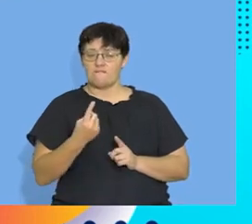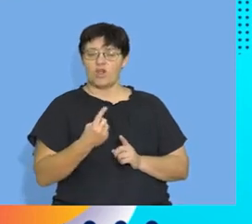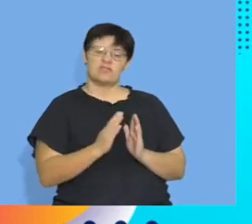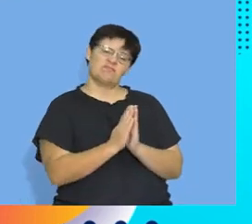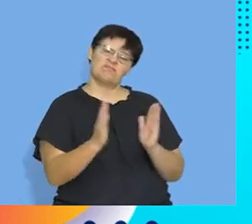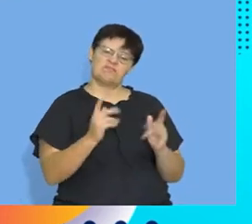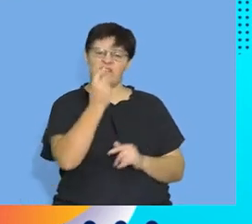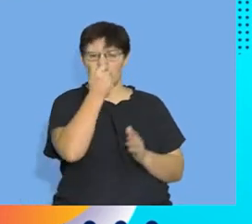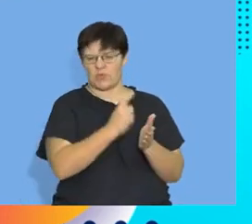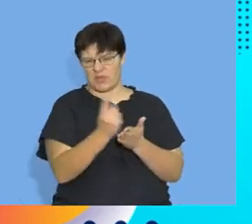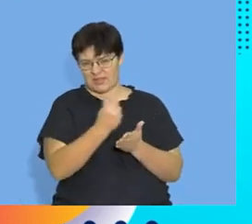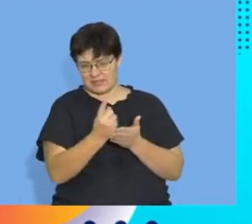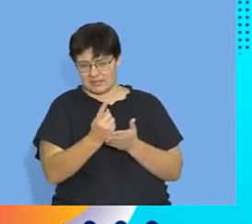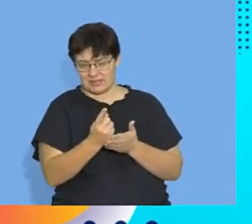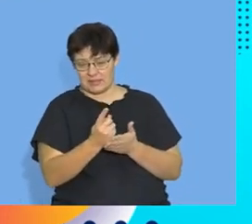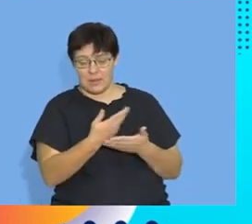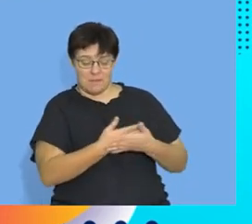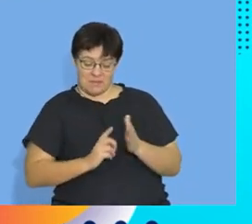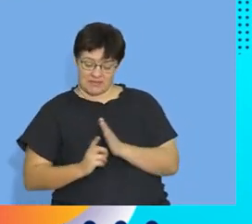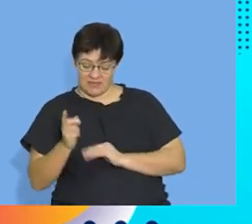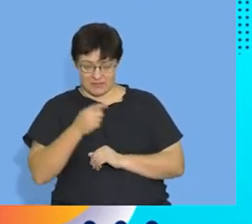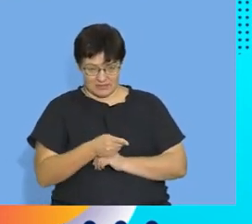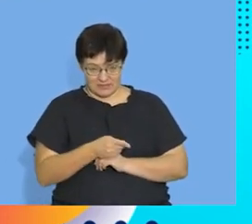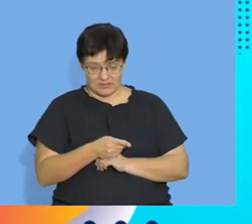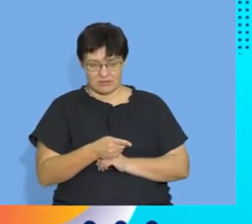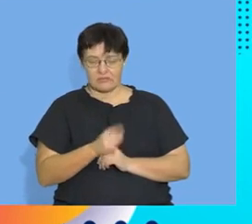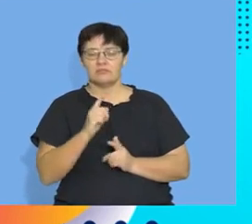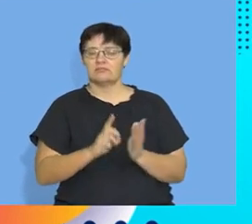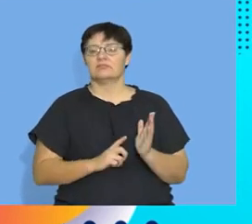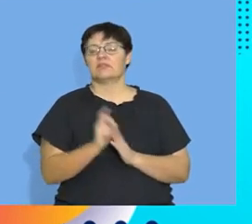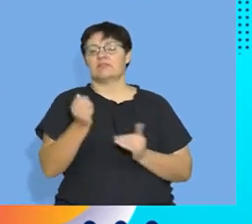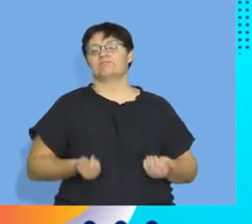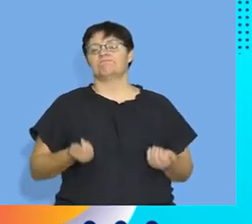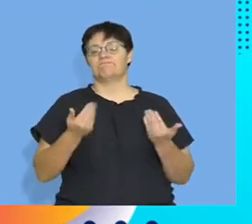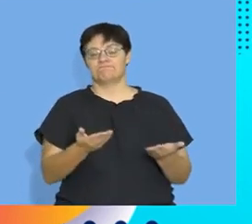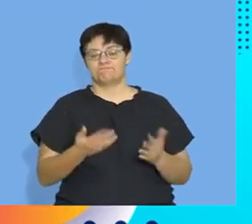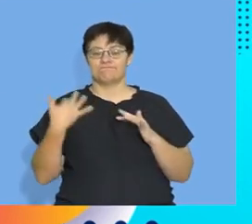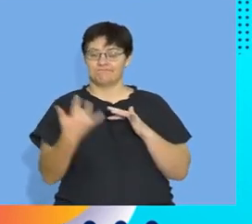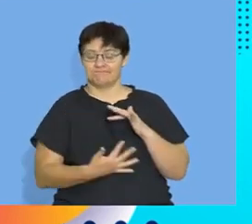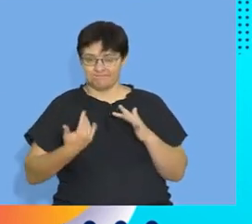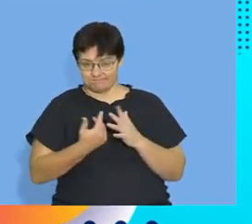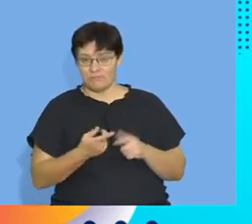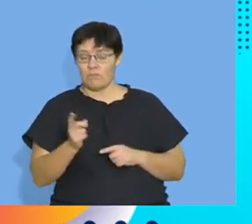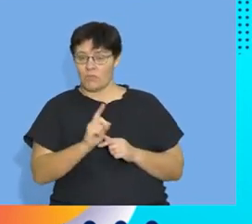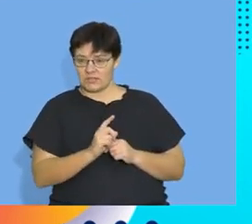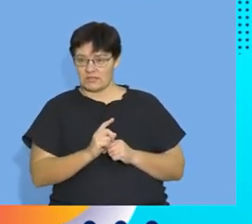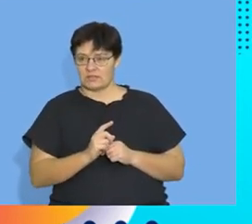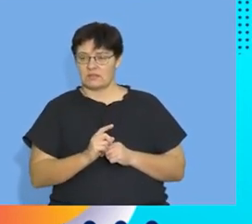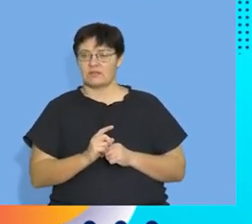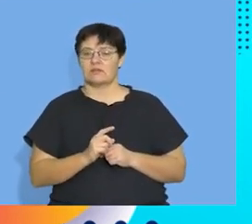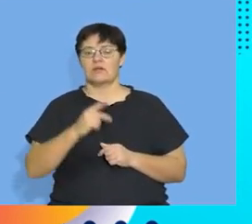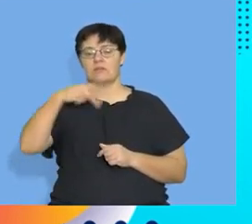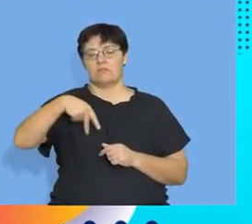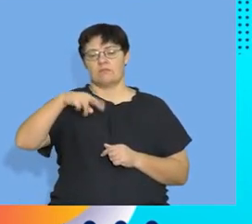first trimester, or the first few weeks of development, the fetus develops and produces or stimulates the